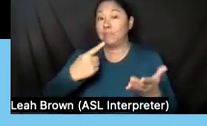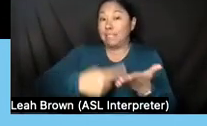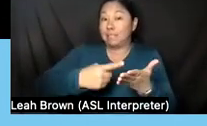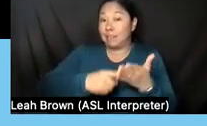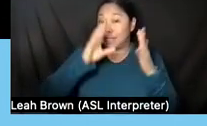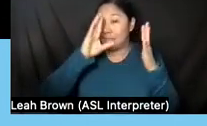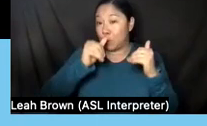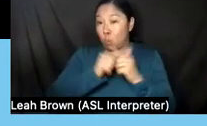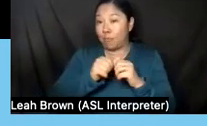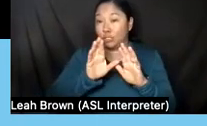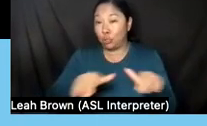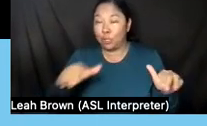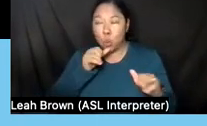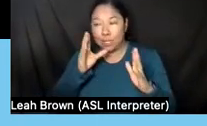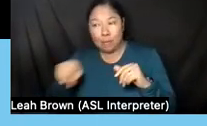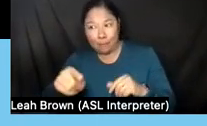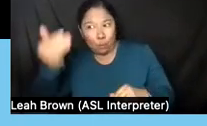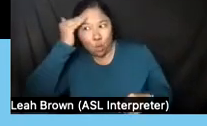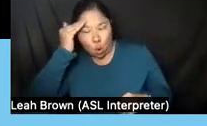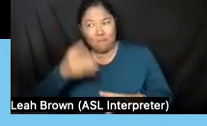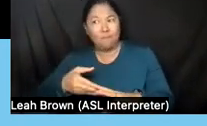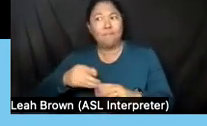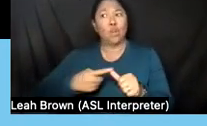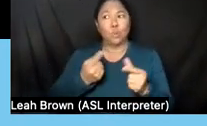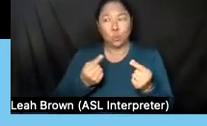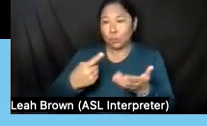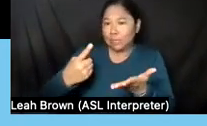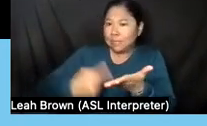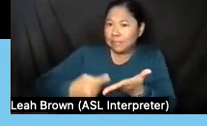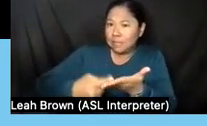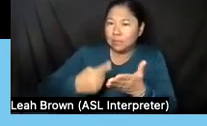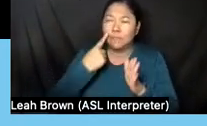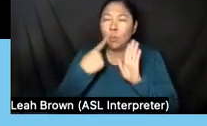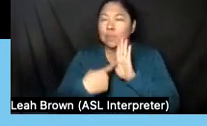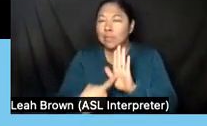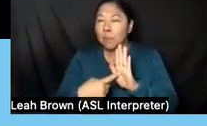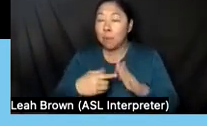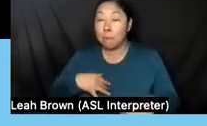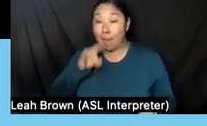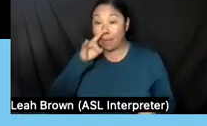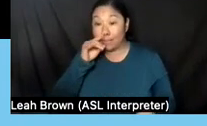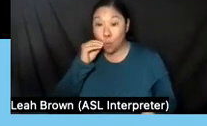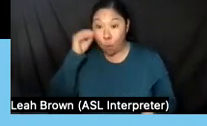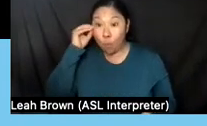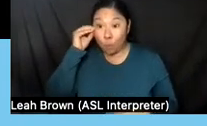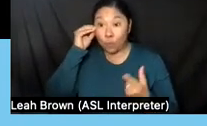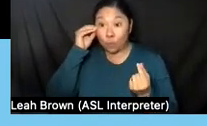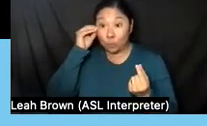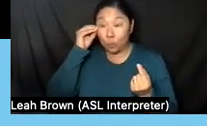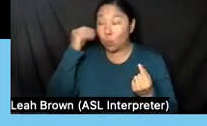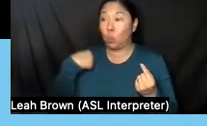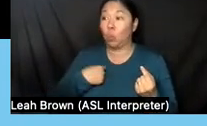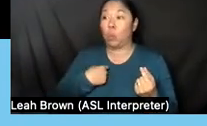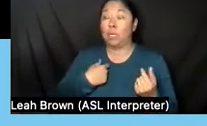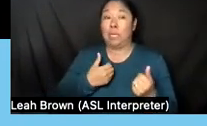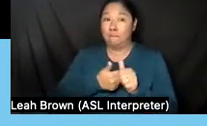Don't expect them to know what they are without discussing them. For example, my kiddos at home, we try not to have screen time during the